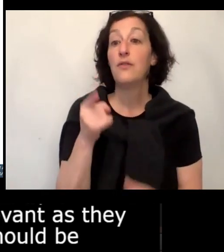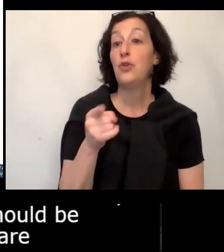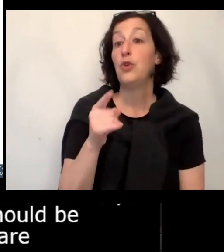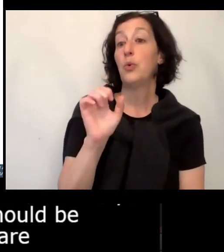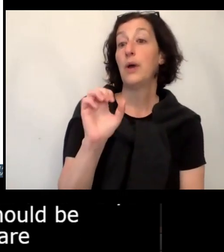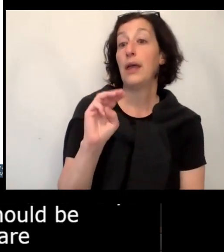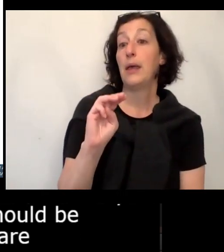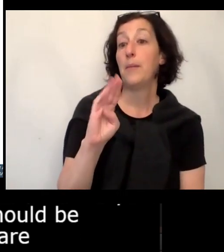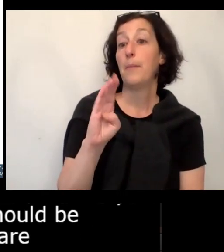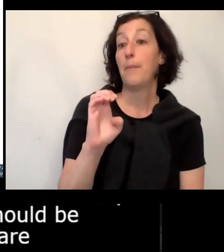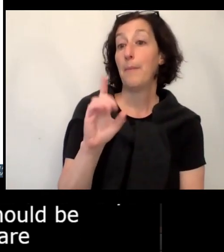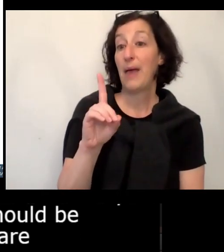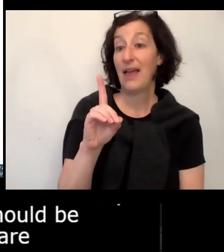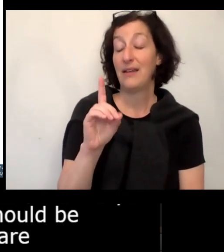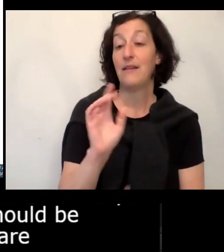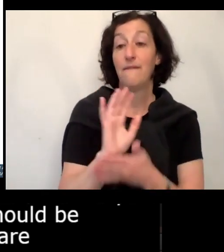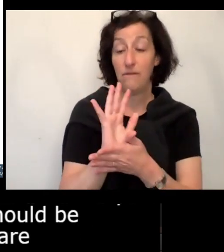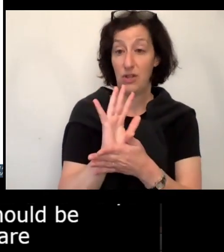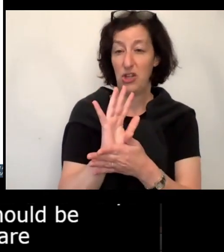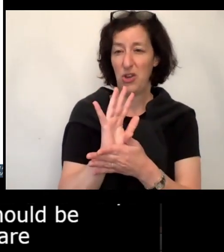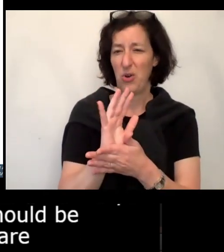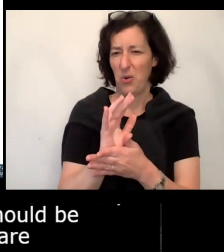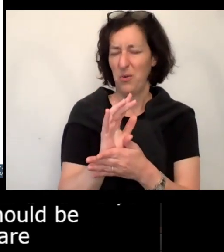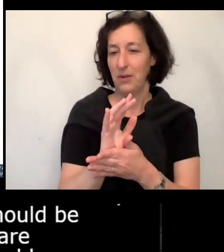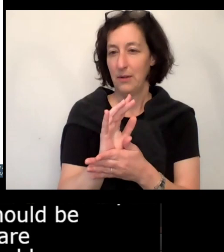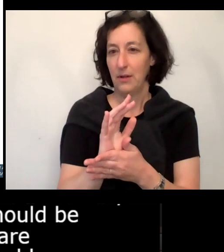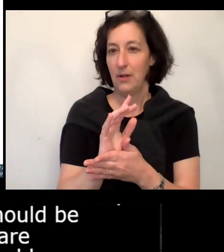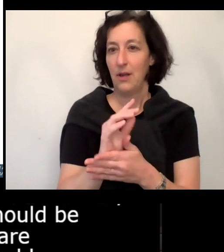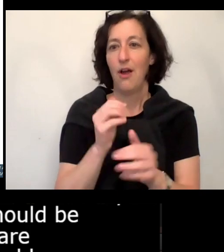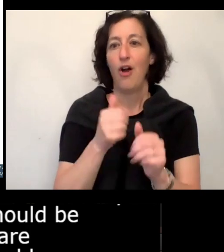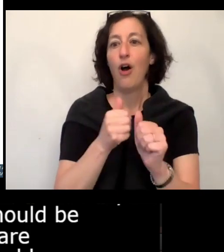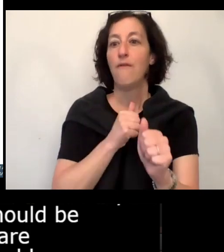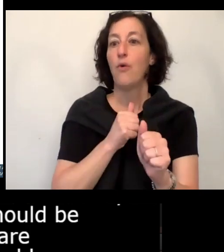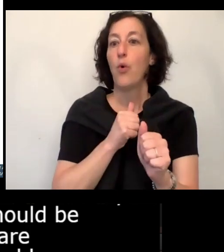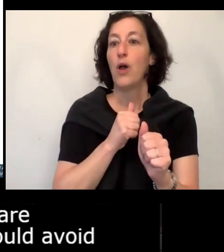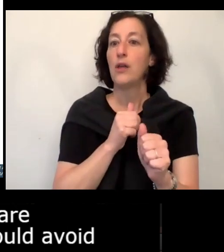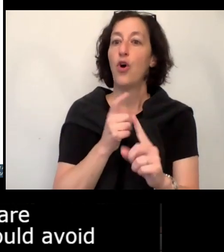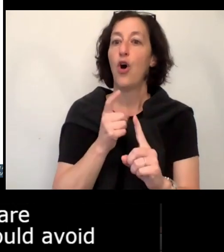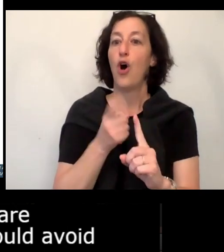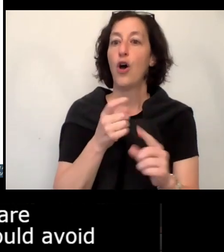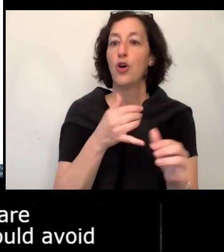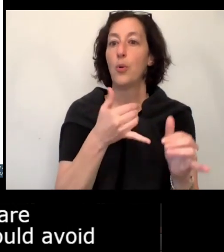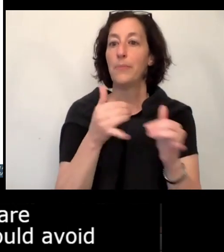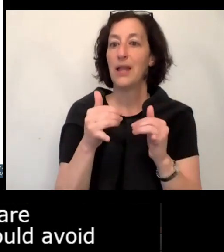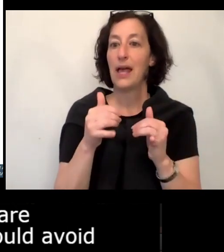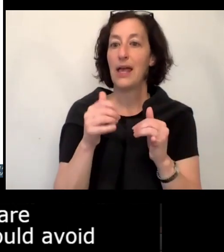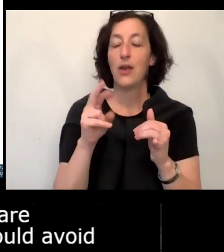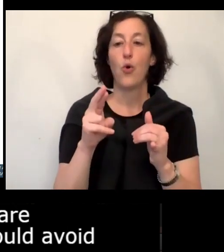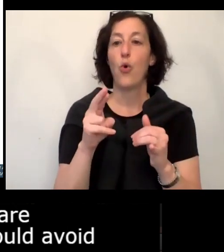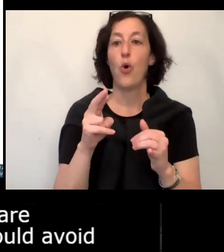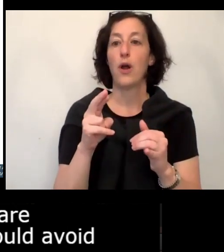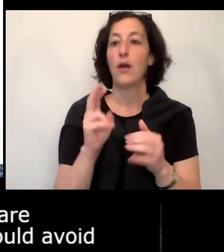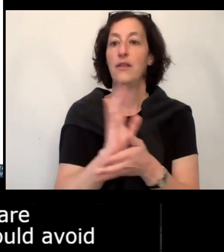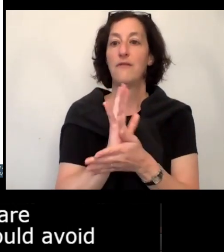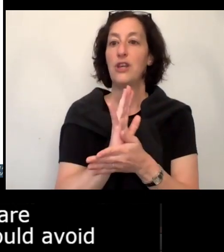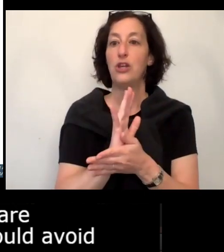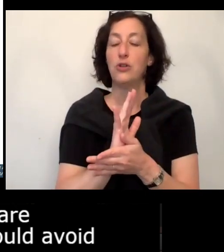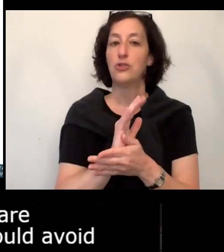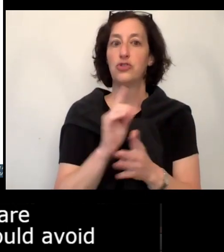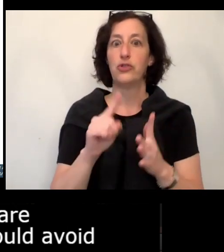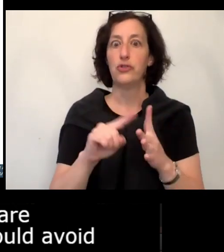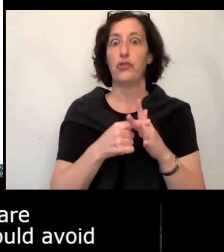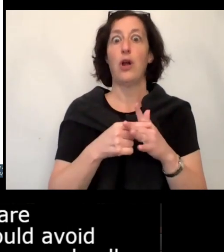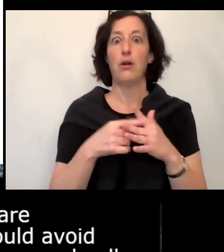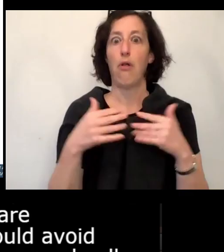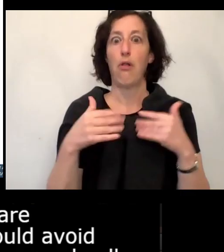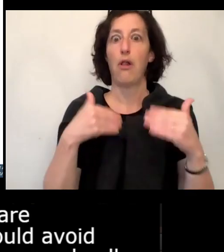discussed earlier, you should avoid autoplay, or else you'll just have videos going off on people all the